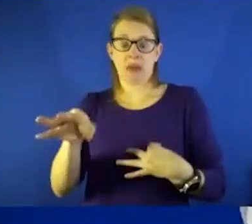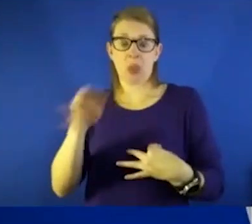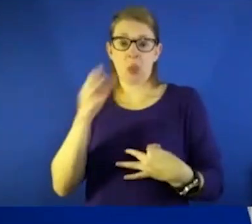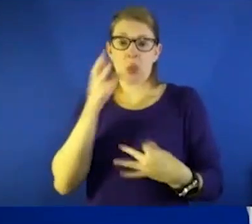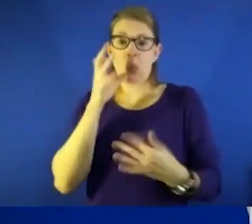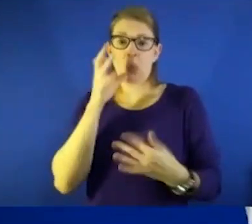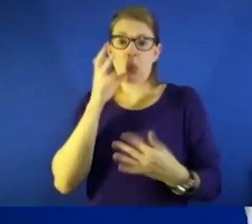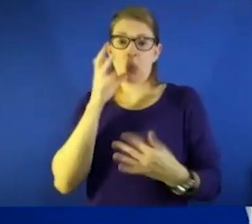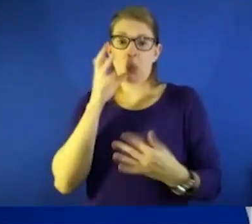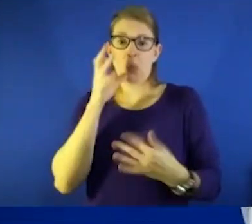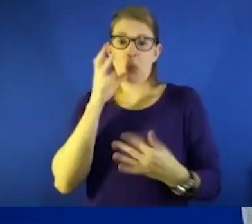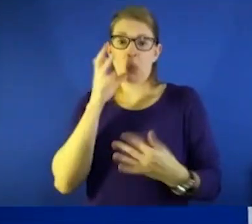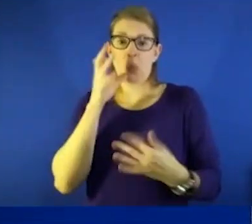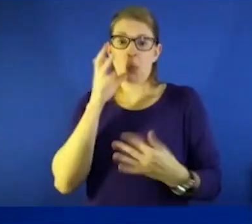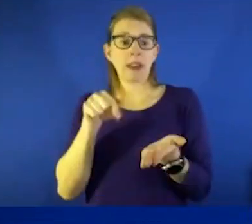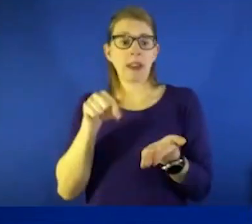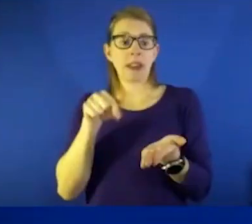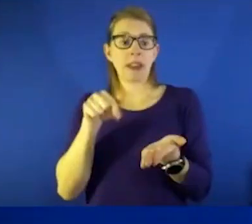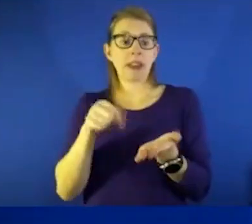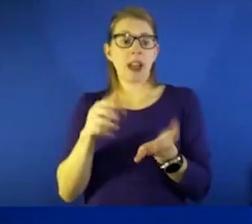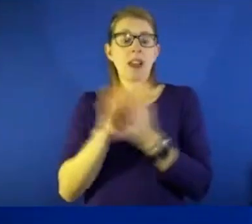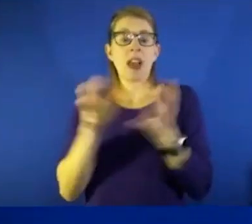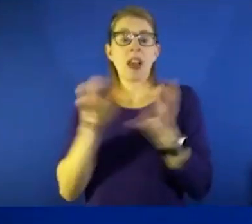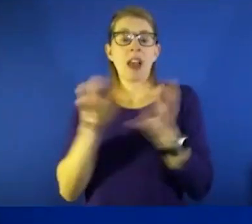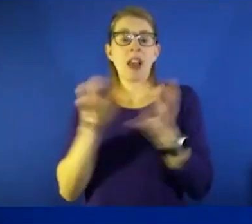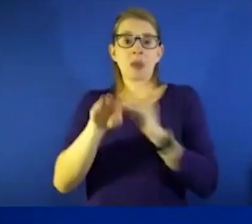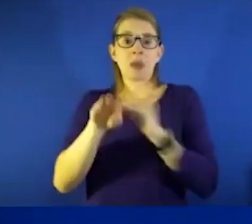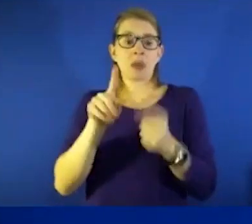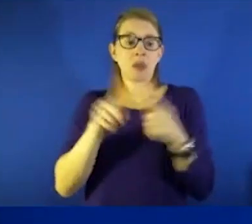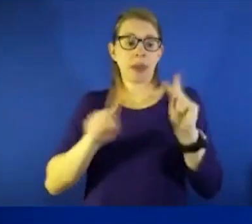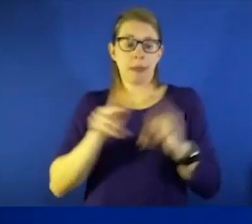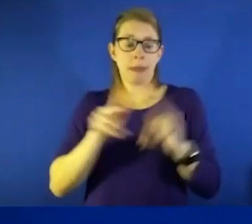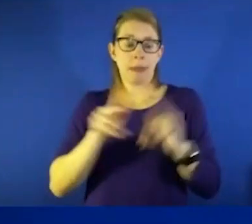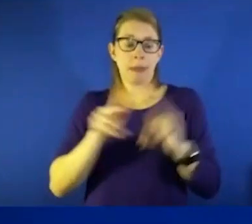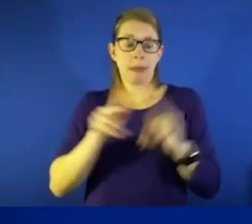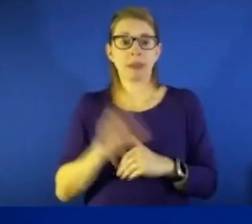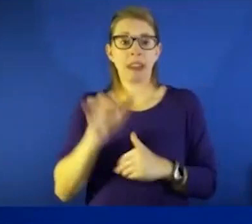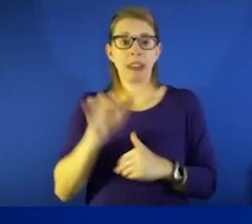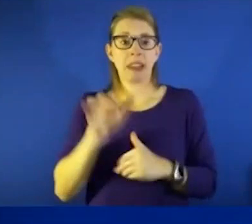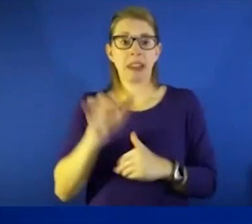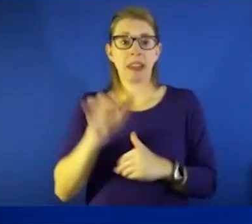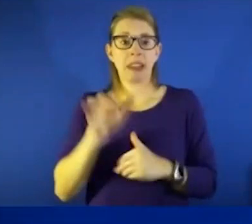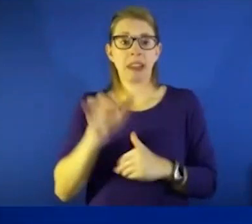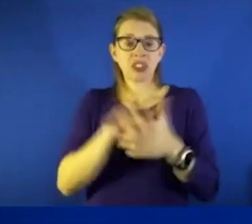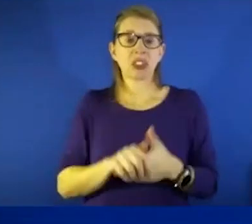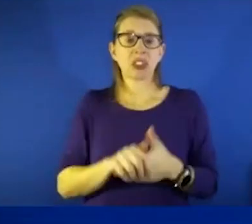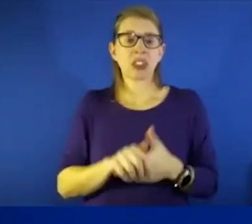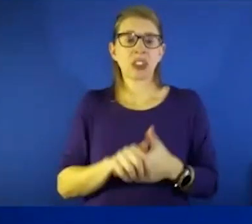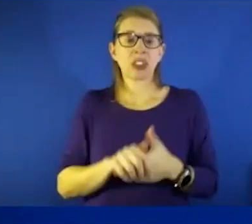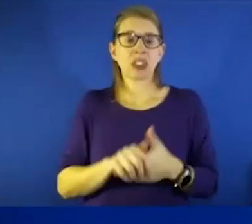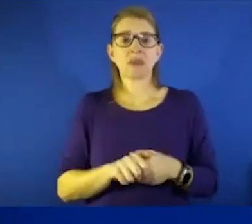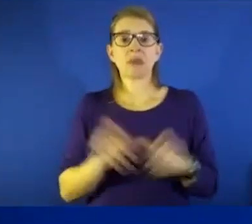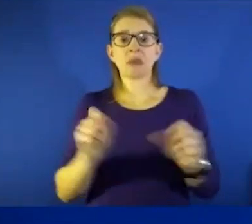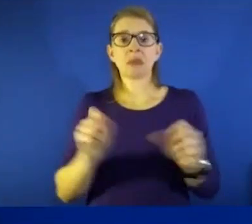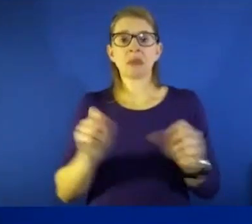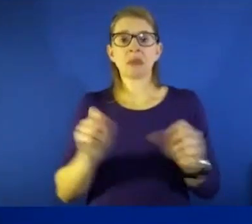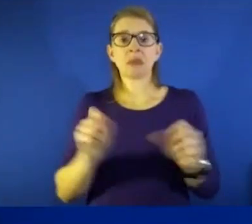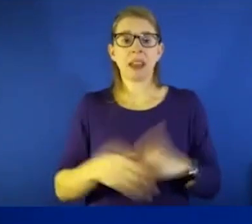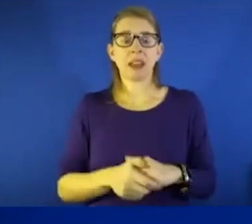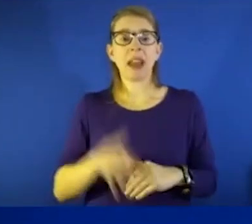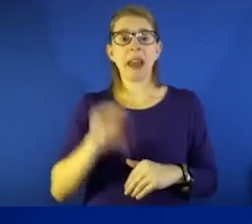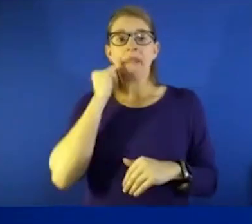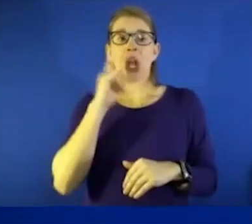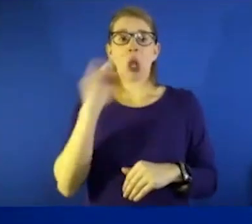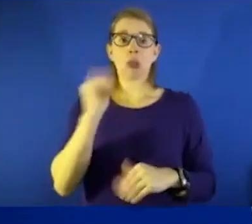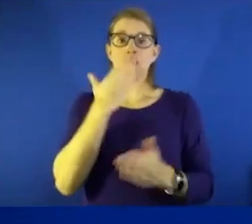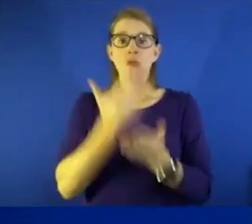I think that combination that's probably going to be something that, if it looks as good as Pfizer and Merck are